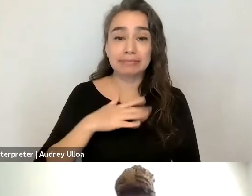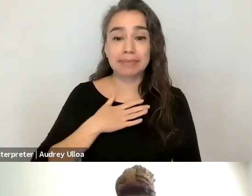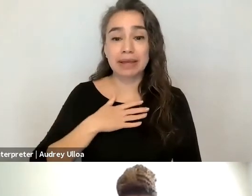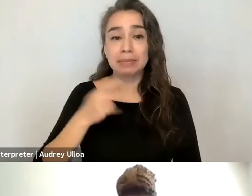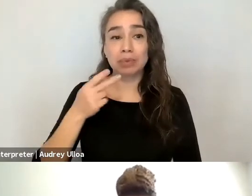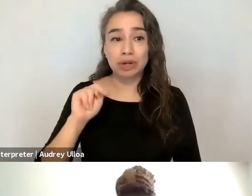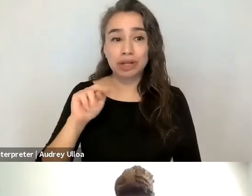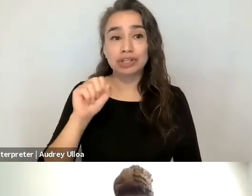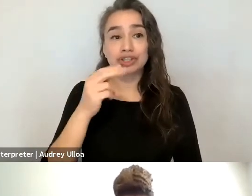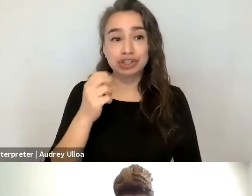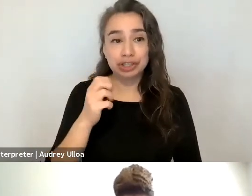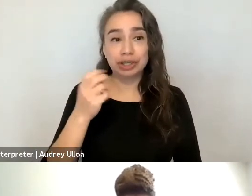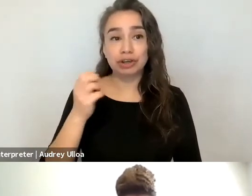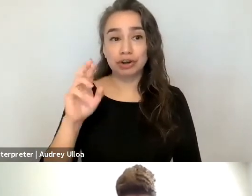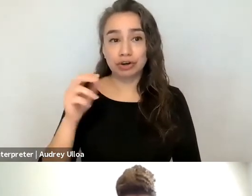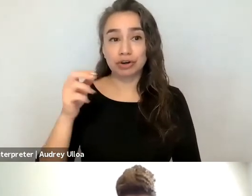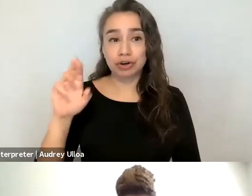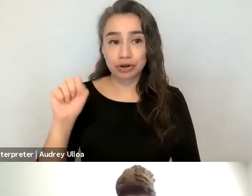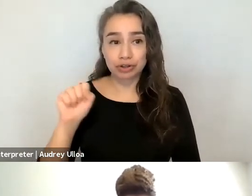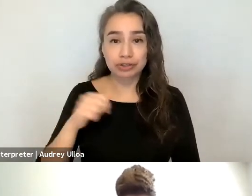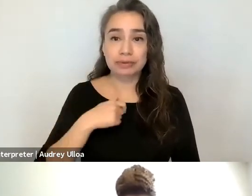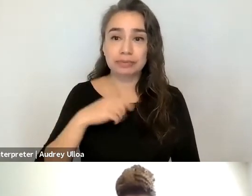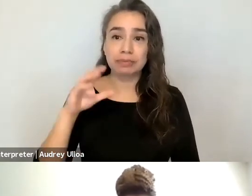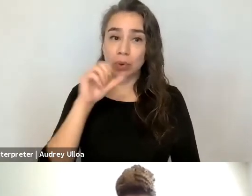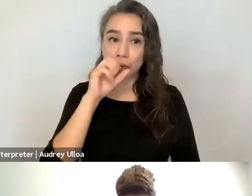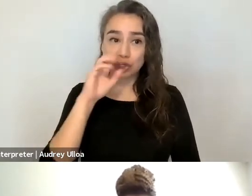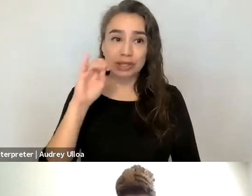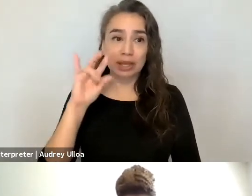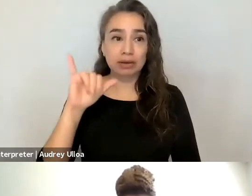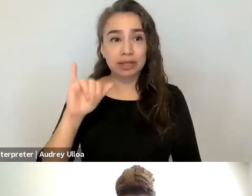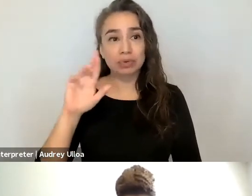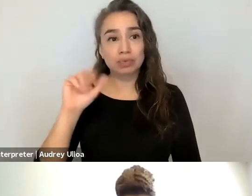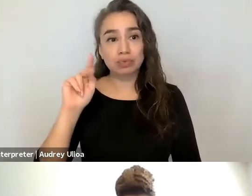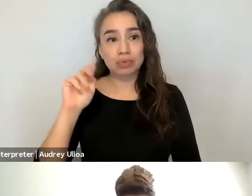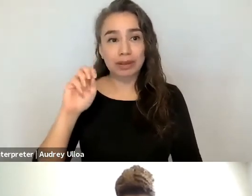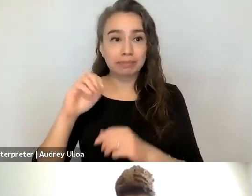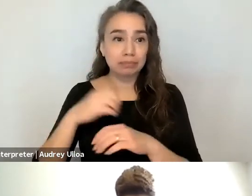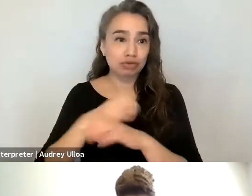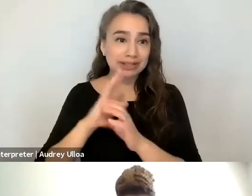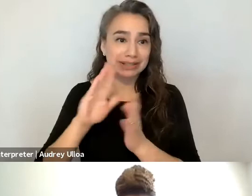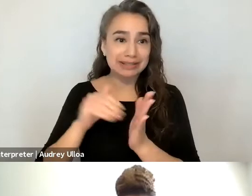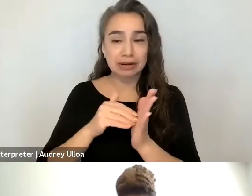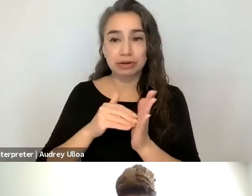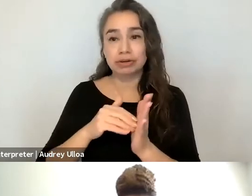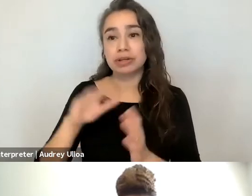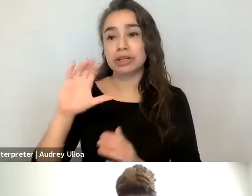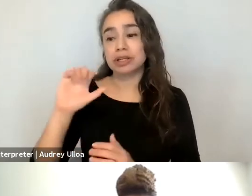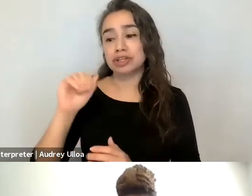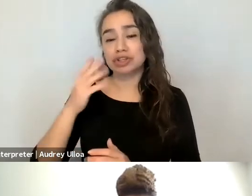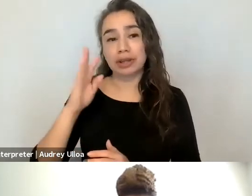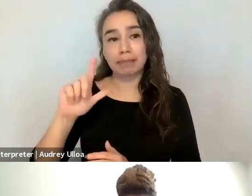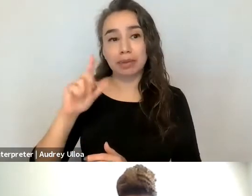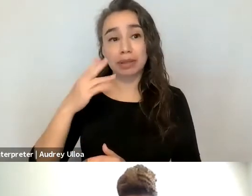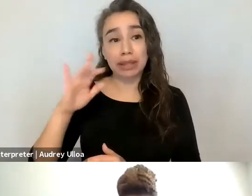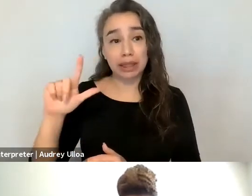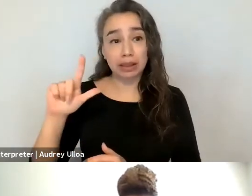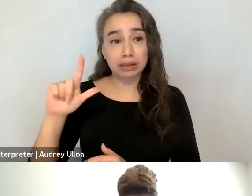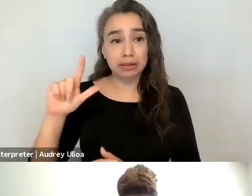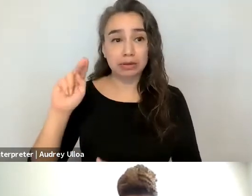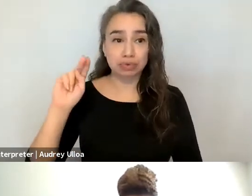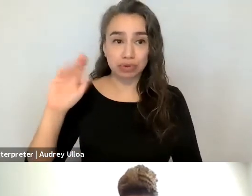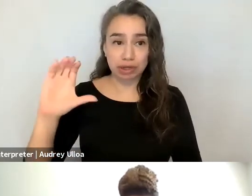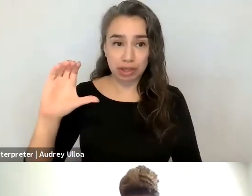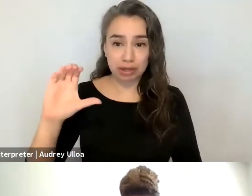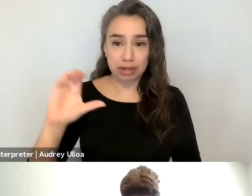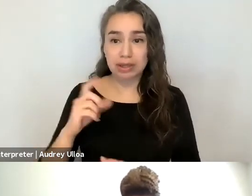hers, and I work at the Orange County Rape Crisis Center in Chapel Hill, North Carolina. And I think something that